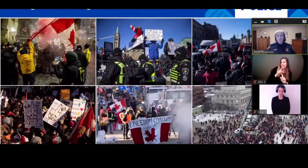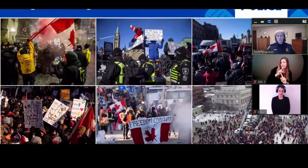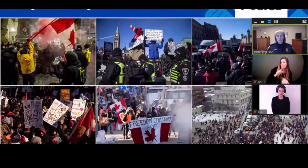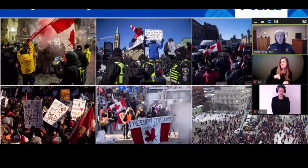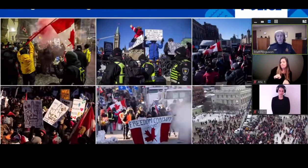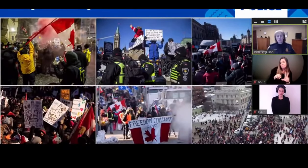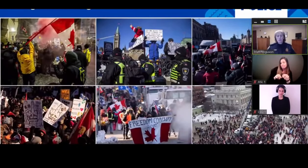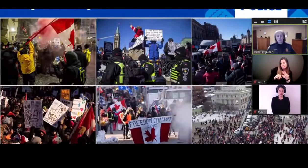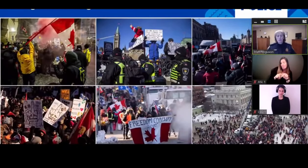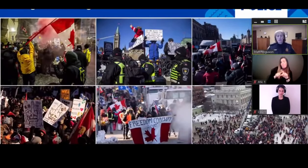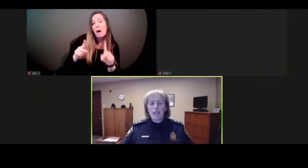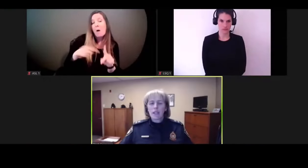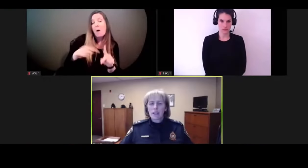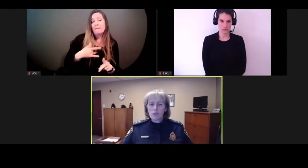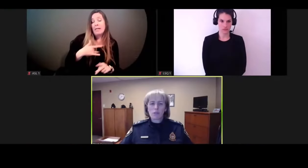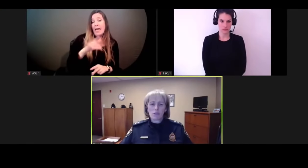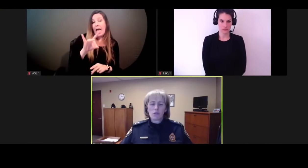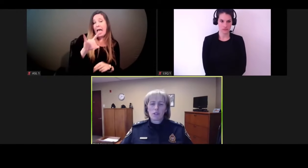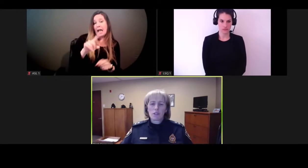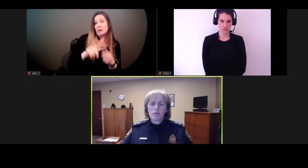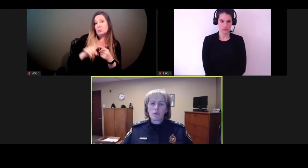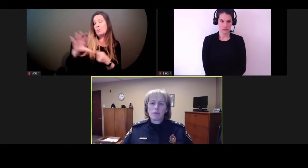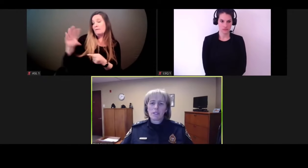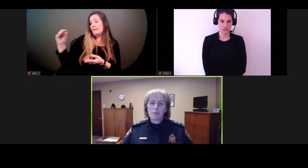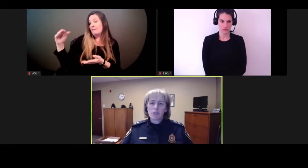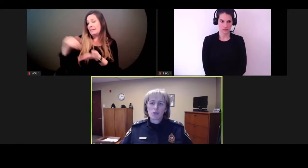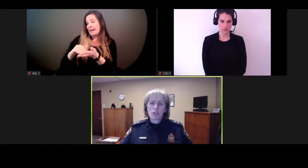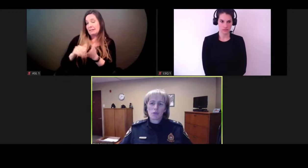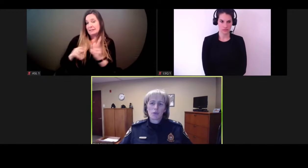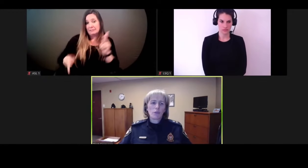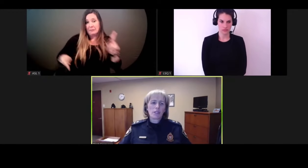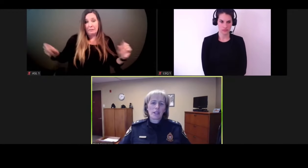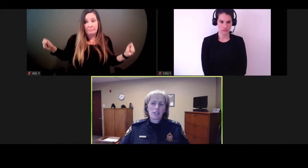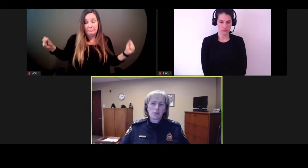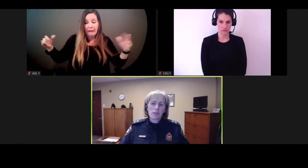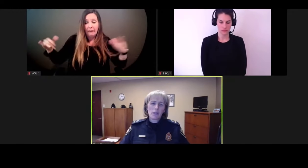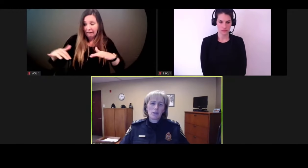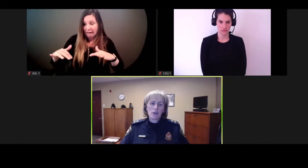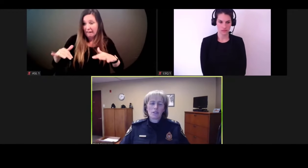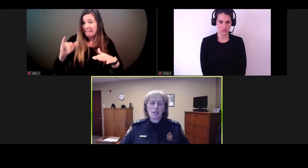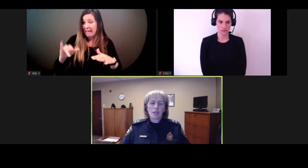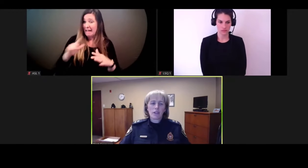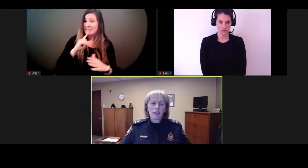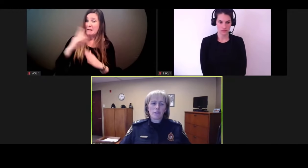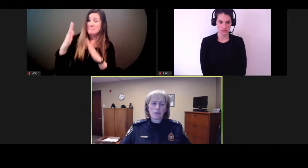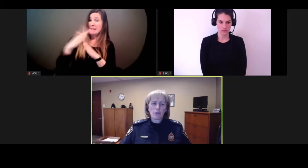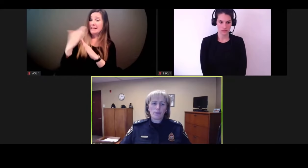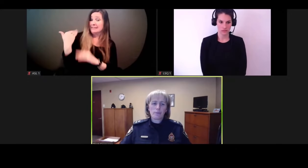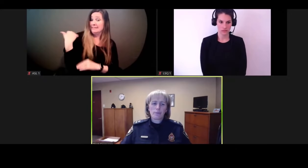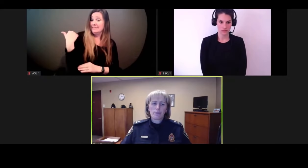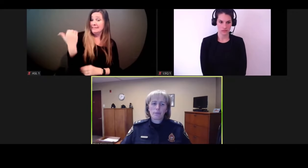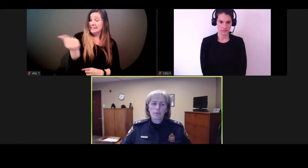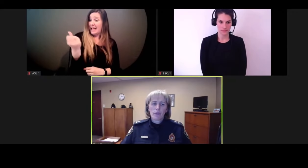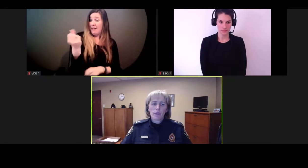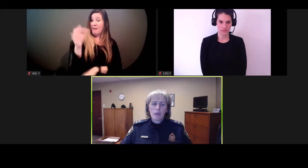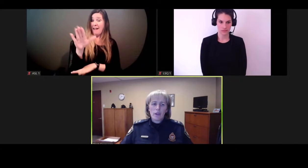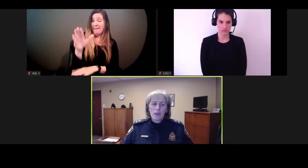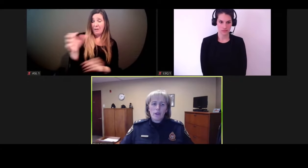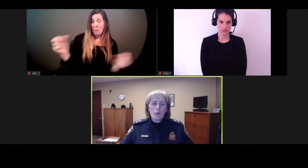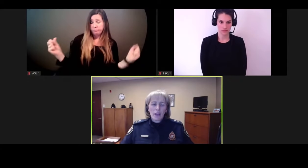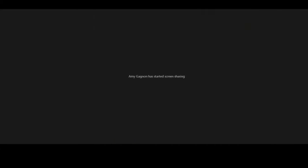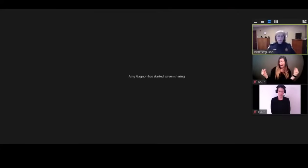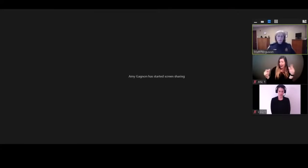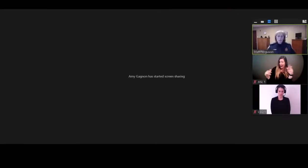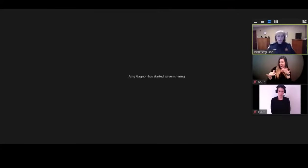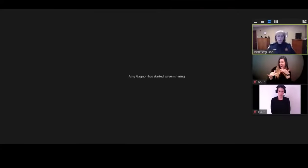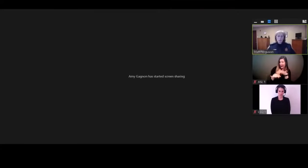and 15,000 people and thousands of trucks that formed the demonstration when it was at its peak on Saturday afternoon.